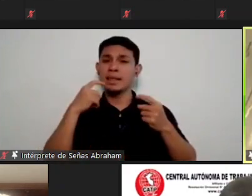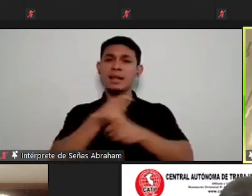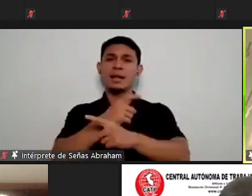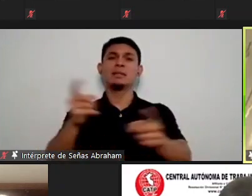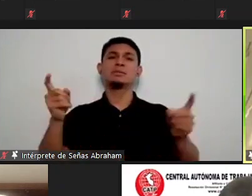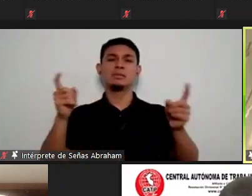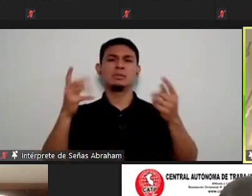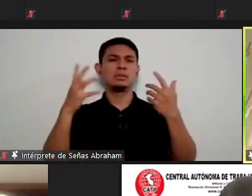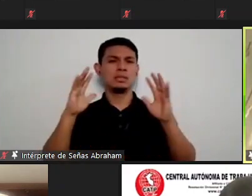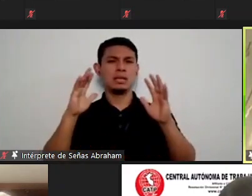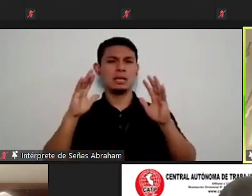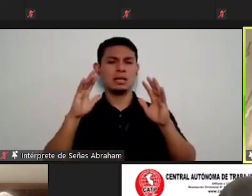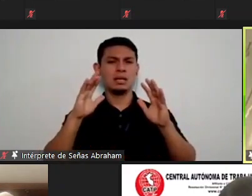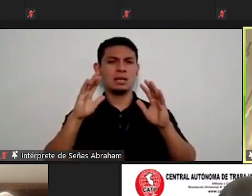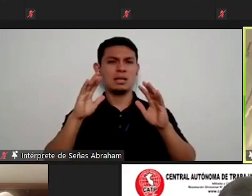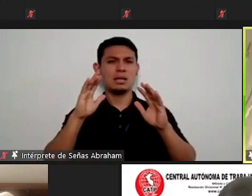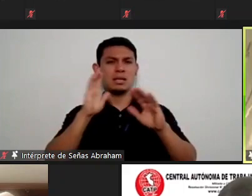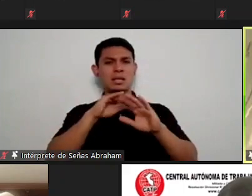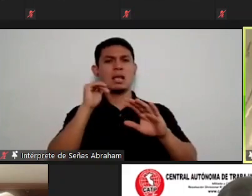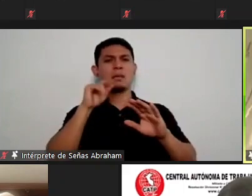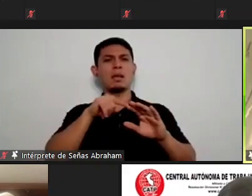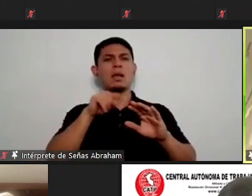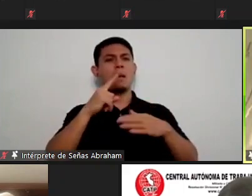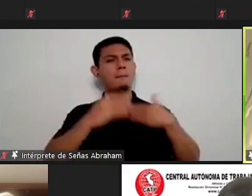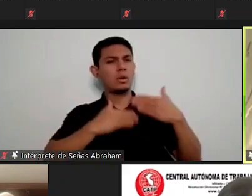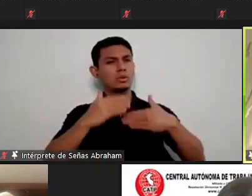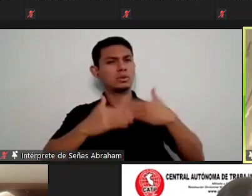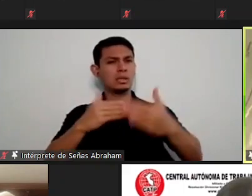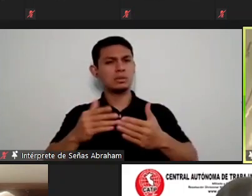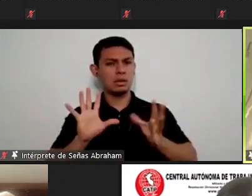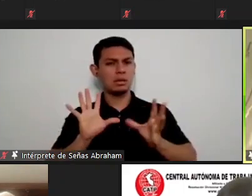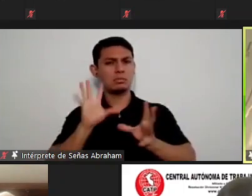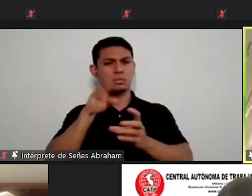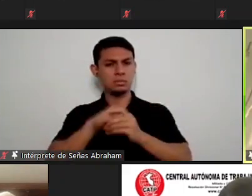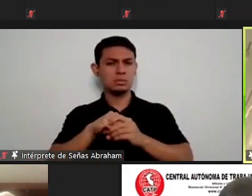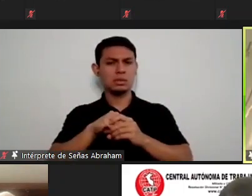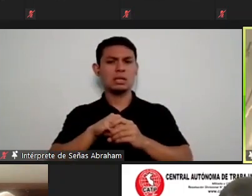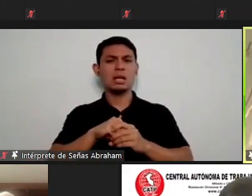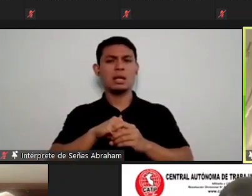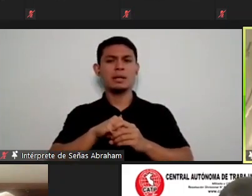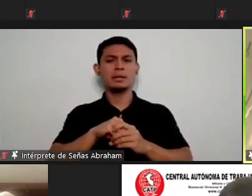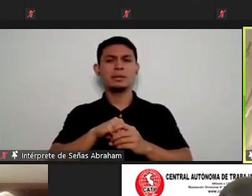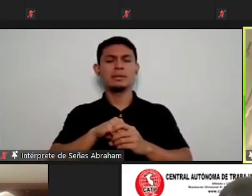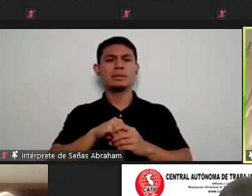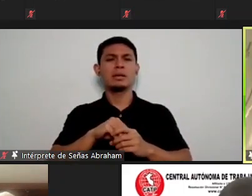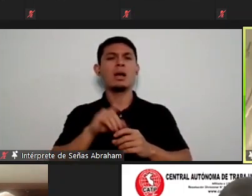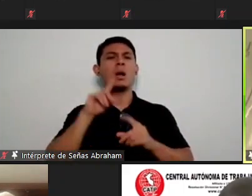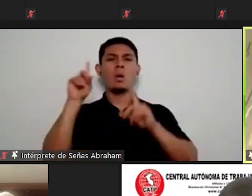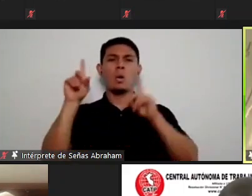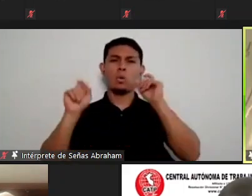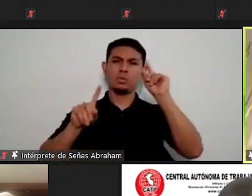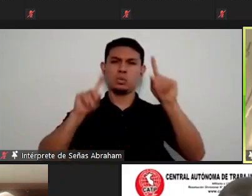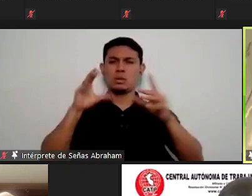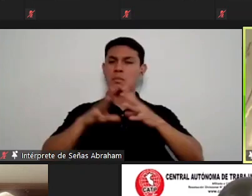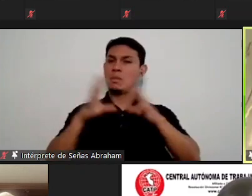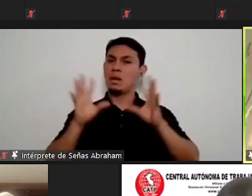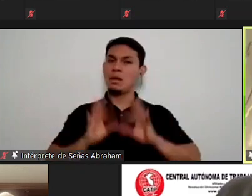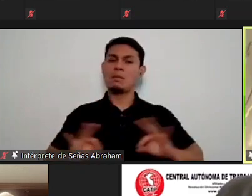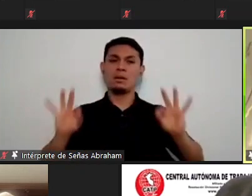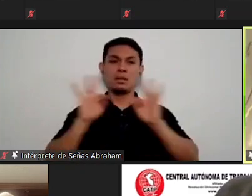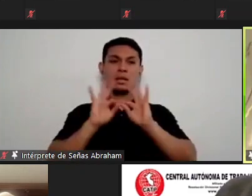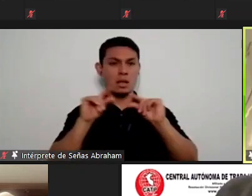a process involving meaningful consultation with potentially affected groups and other relevant stakeholders